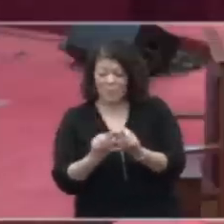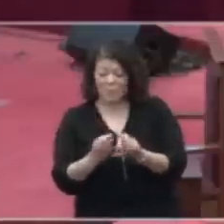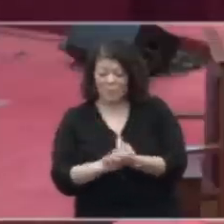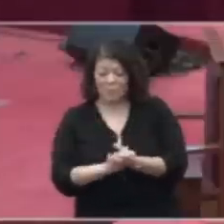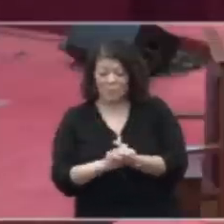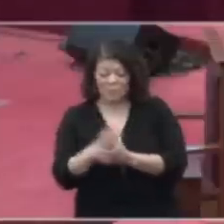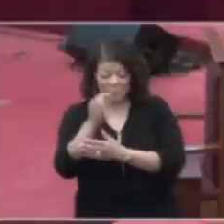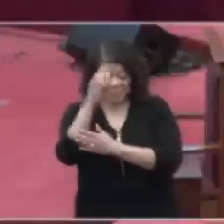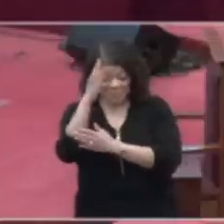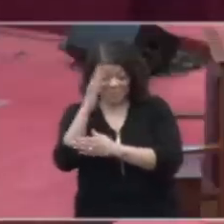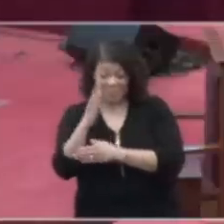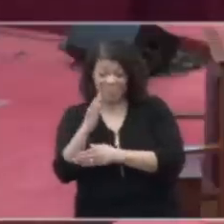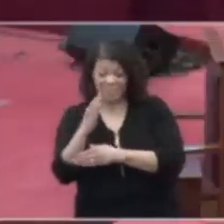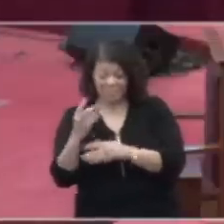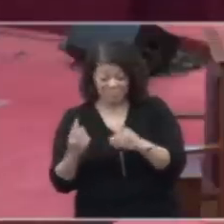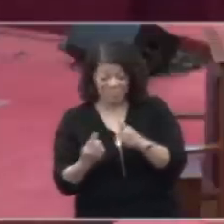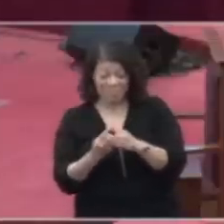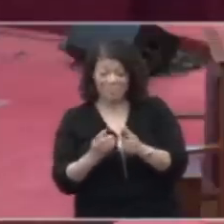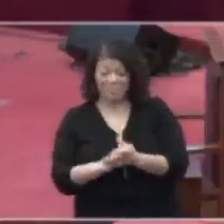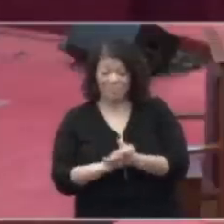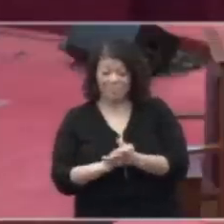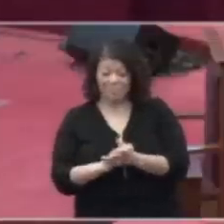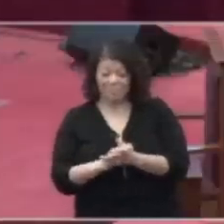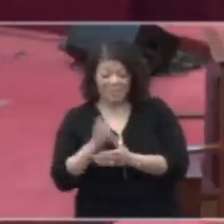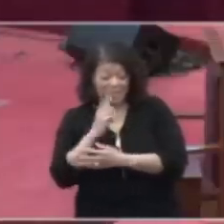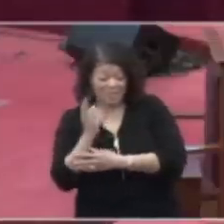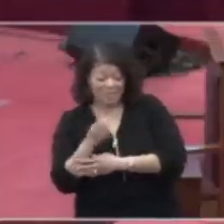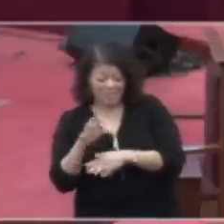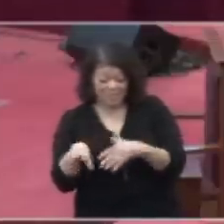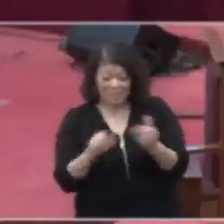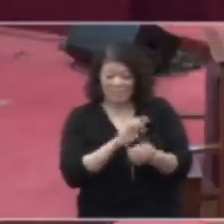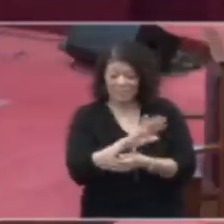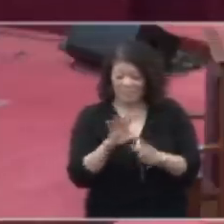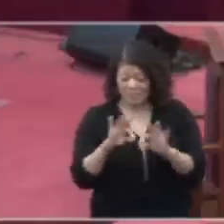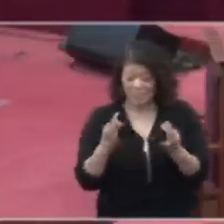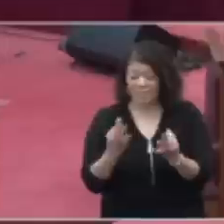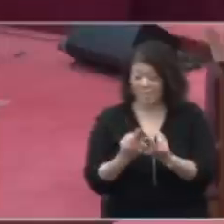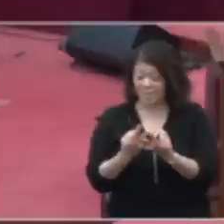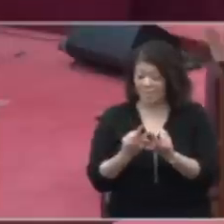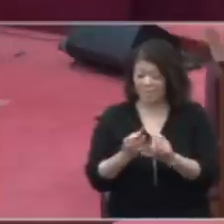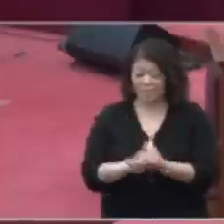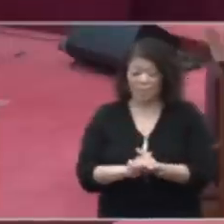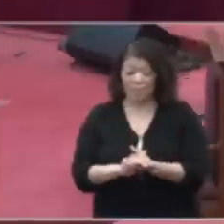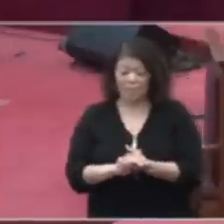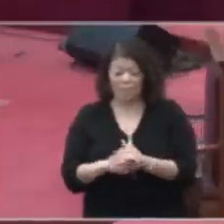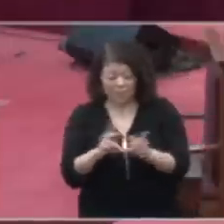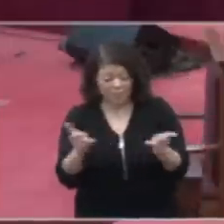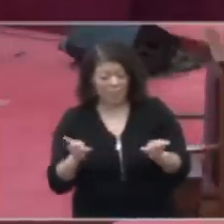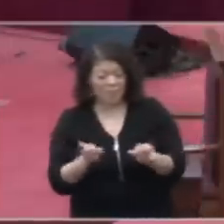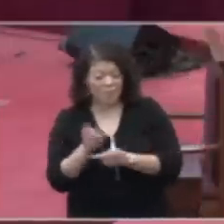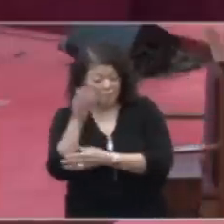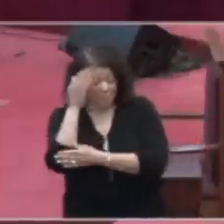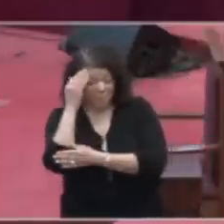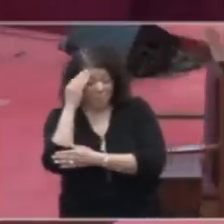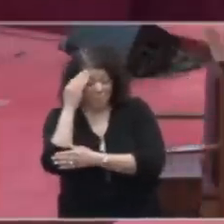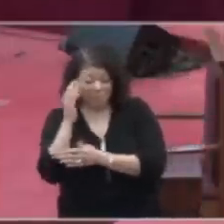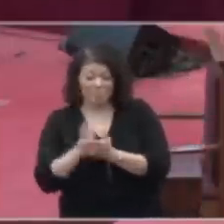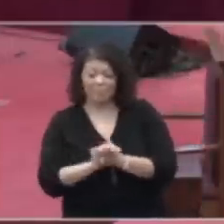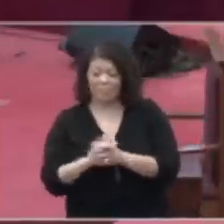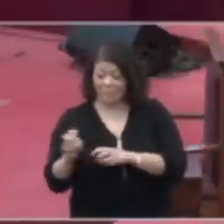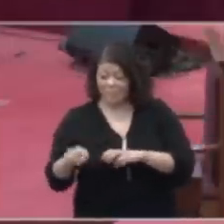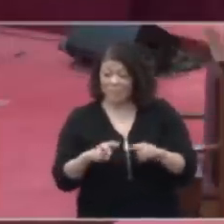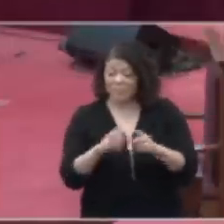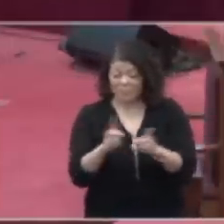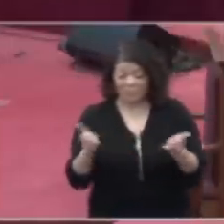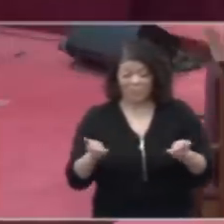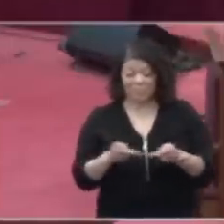approach us and say, leave your family, leave your kinfolk, leave the place of familiarity and go to a place I will show you. And what